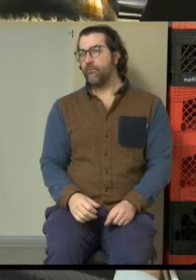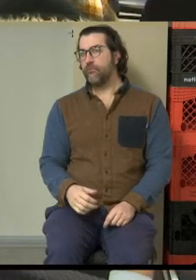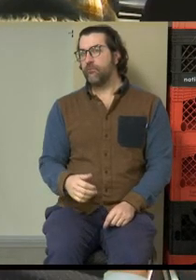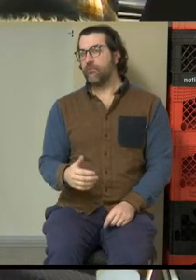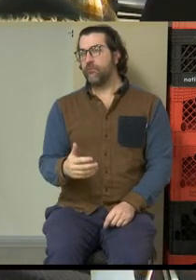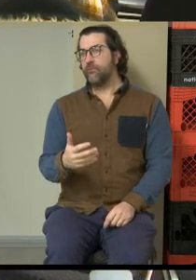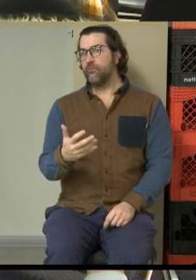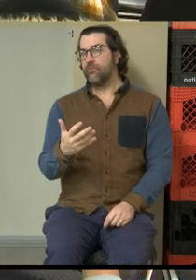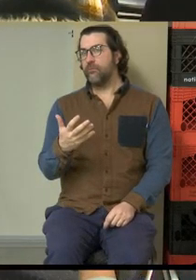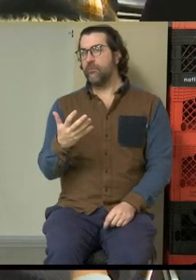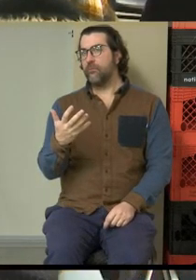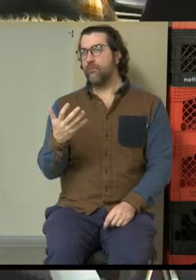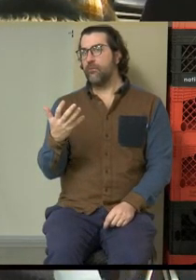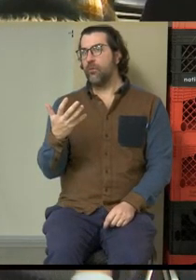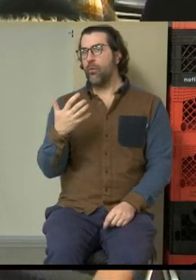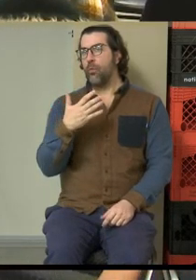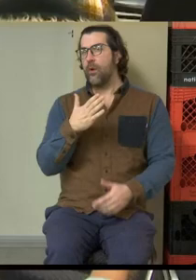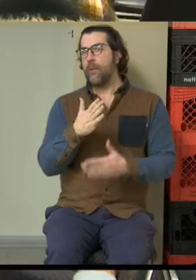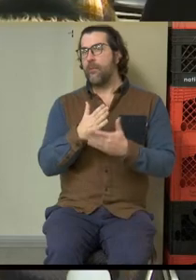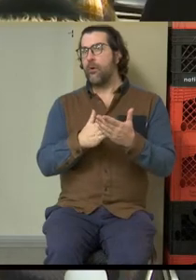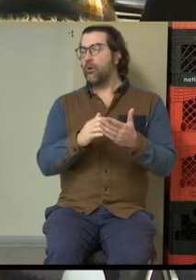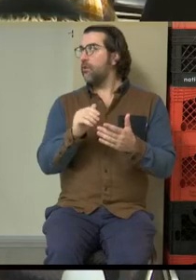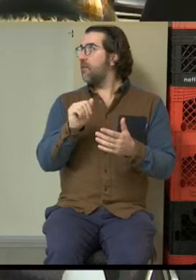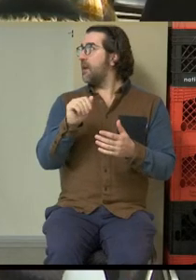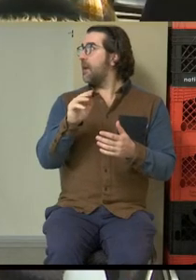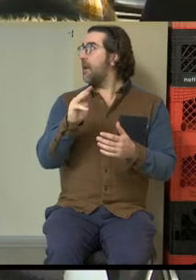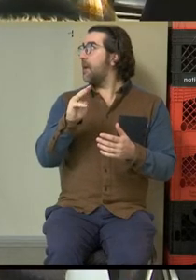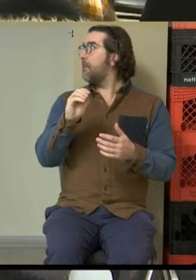What parts of Ammon are you using?